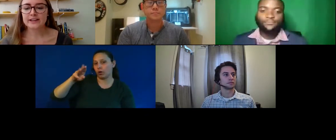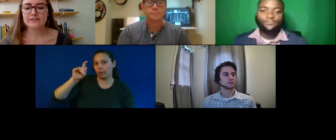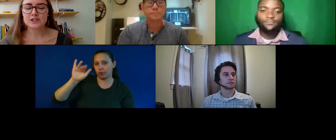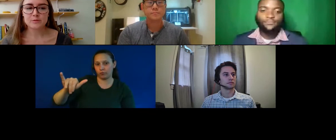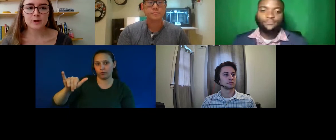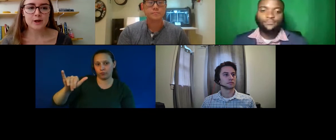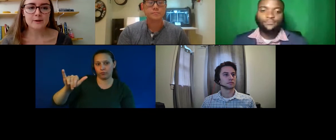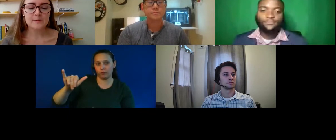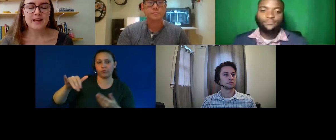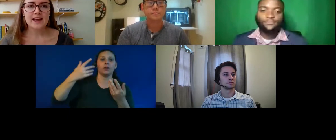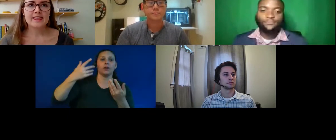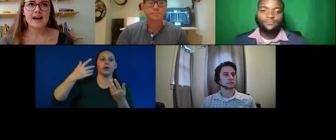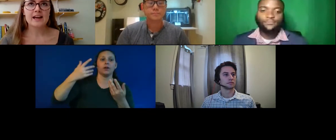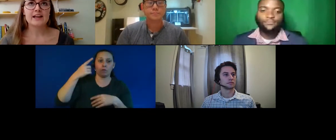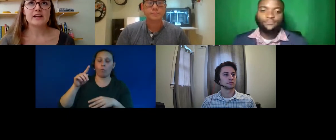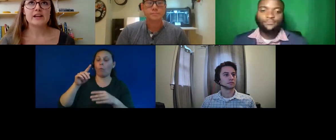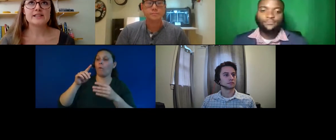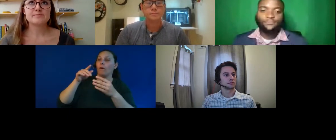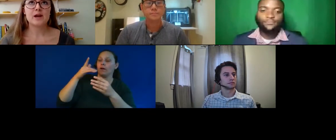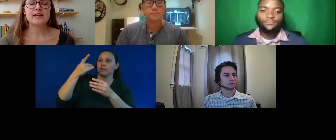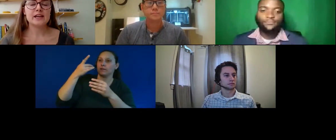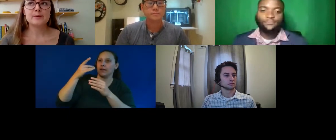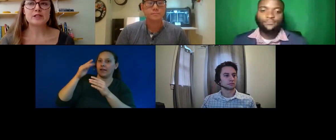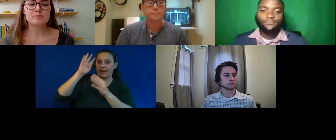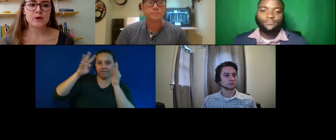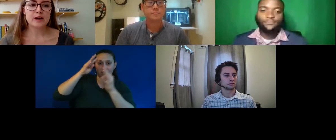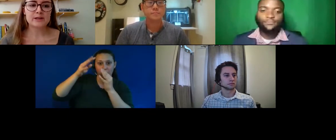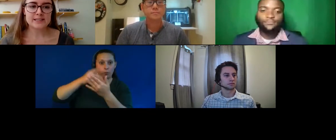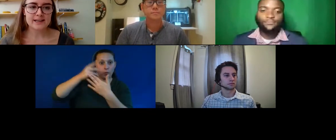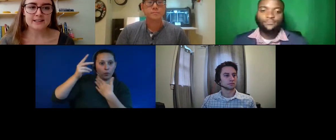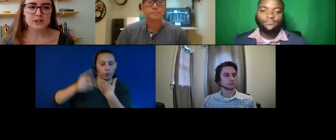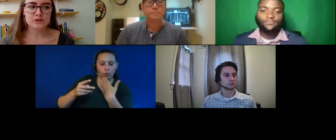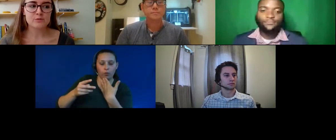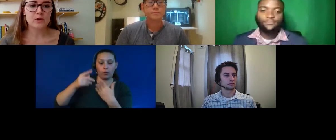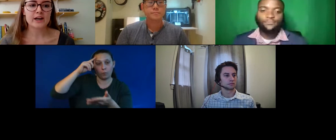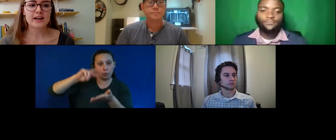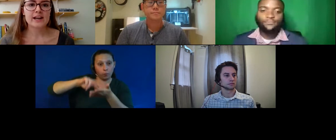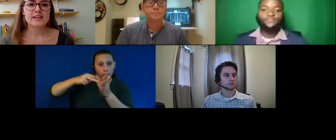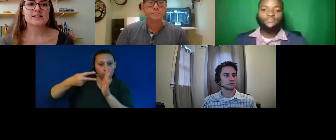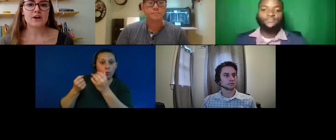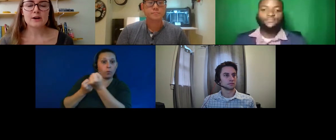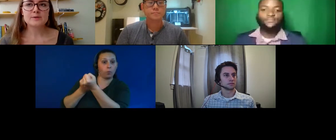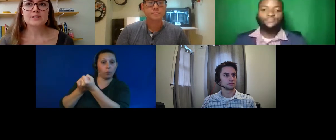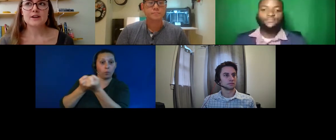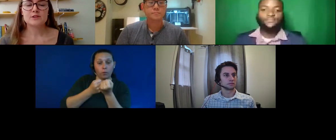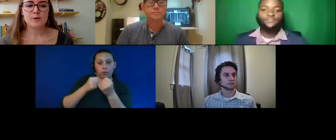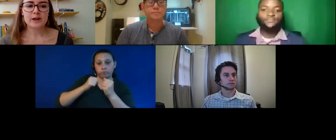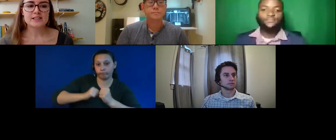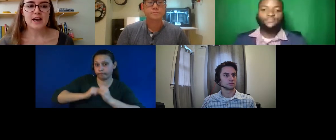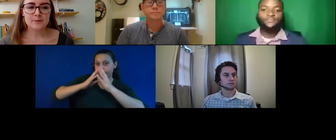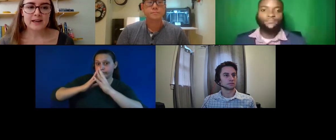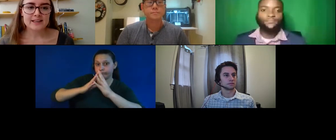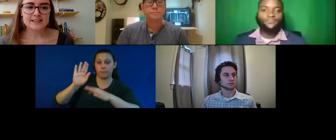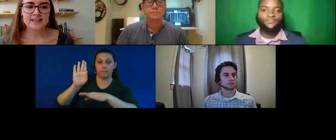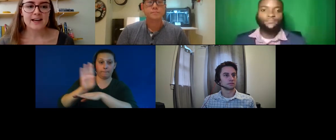Health Innovation Program that is an incubation program intended to support startups responding